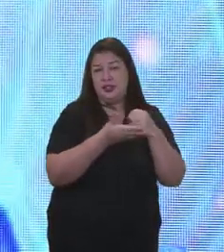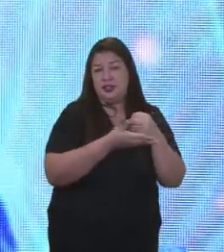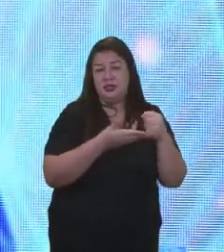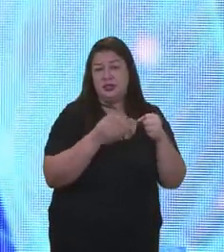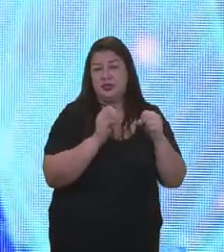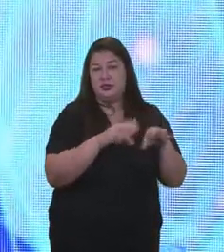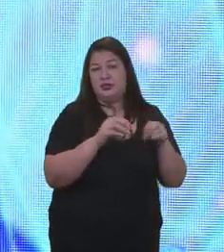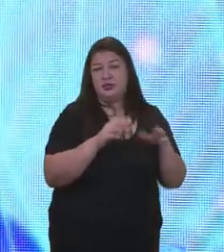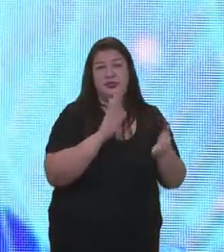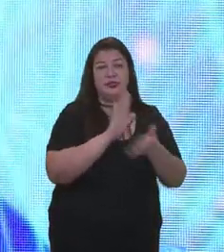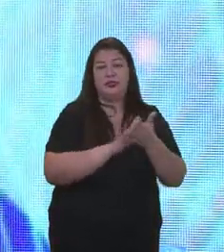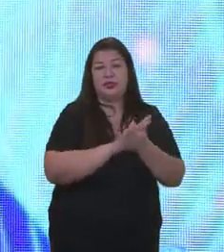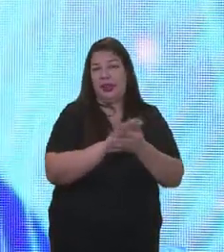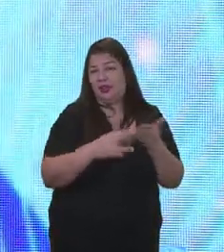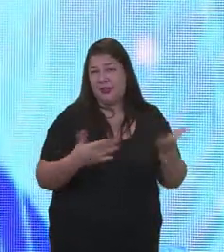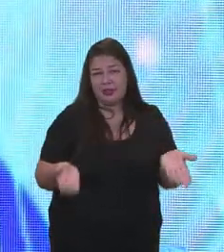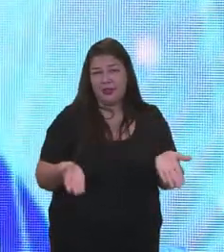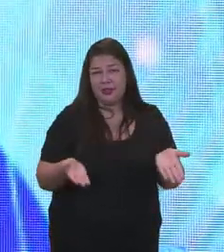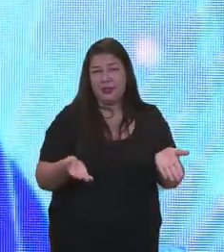if I'm not putting